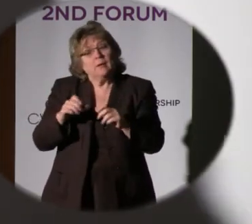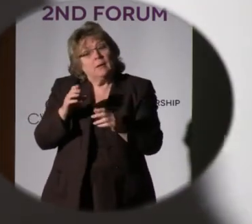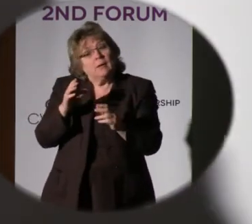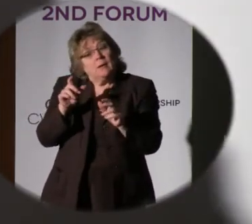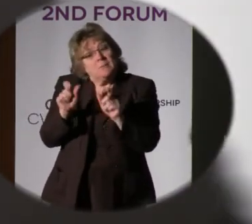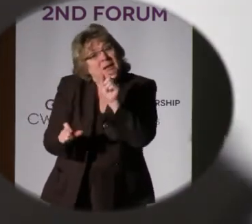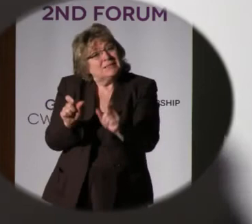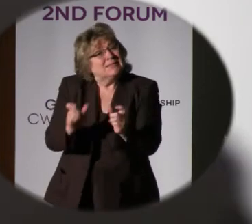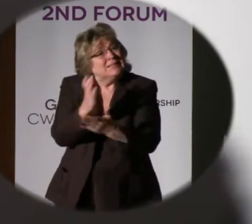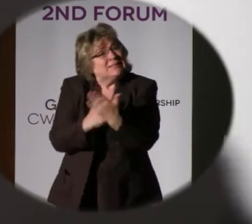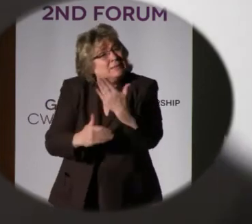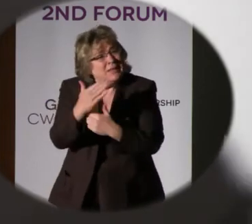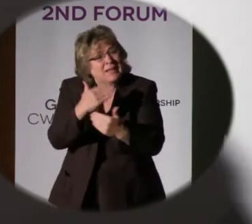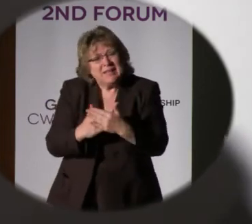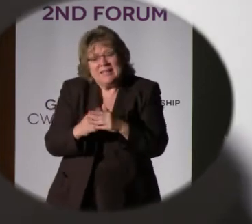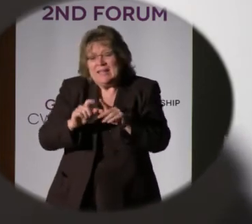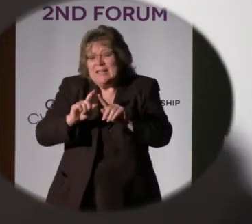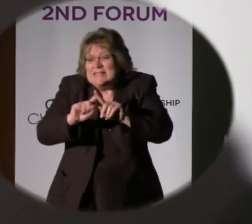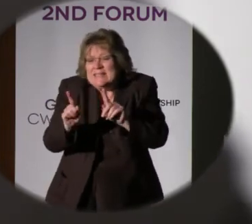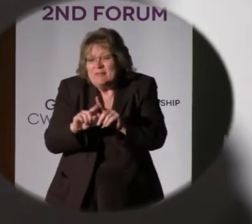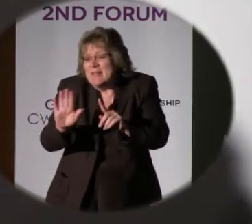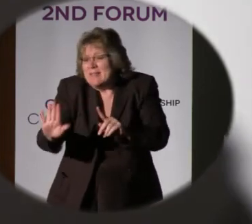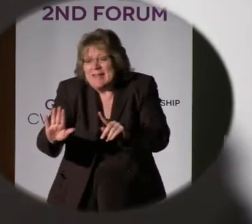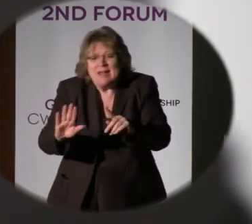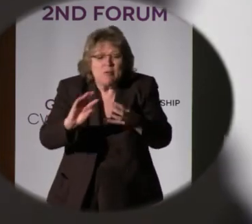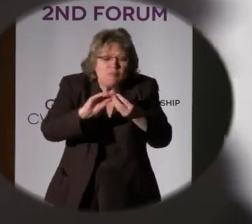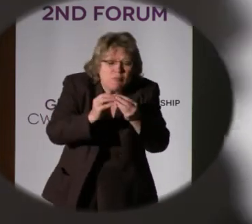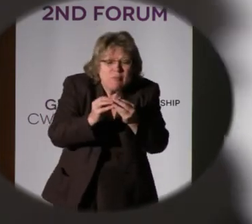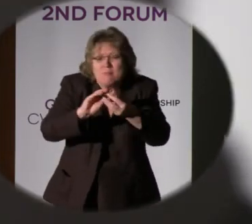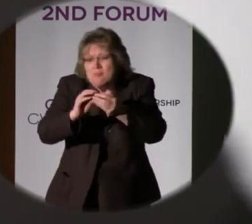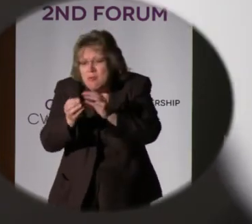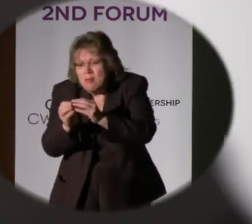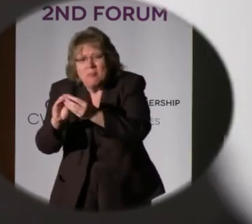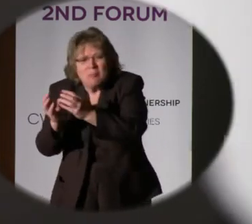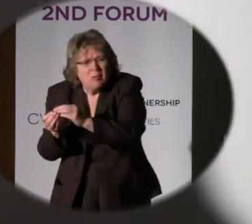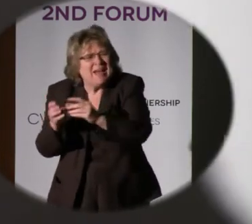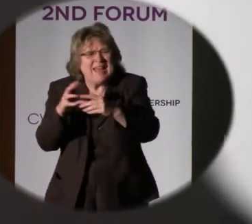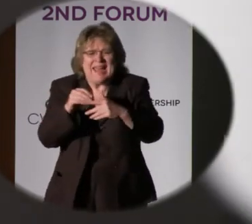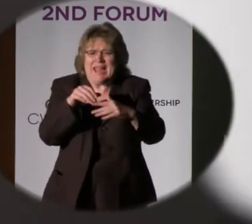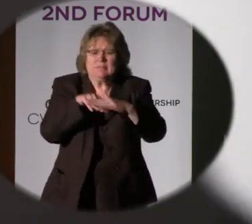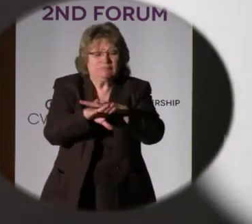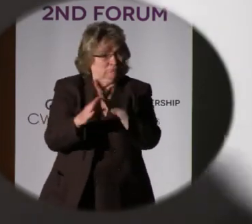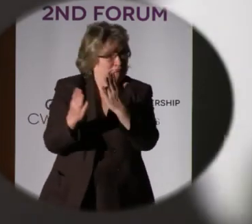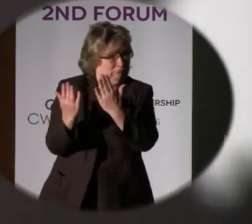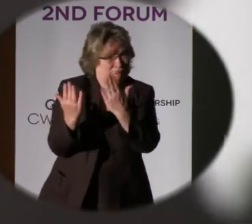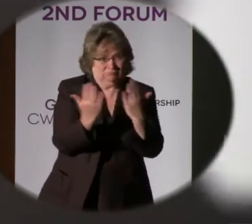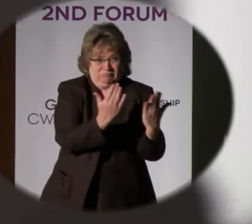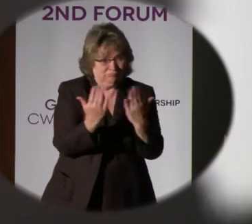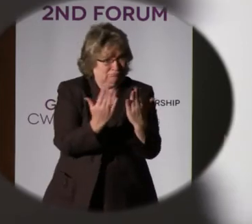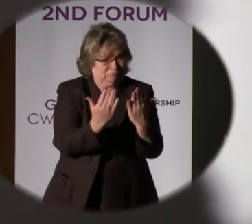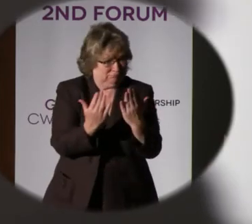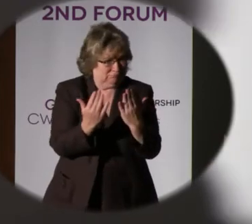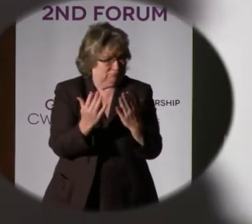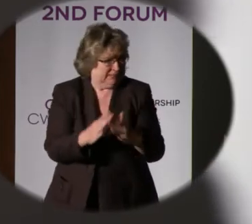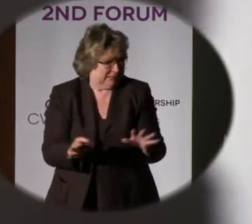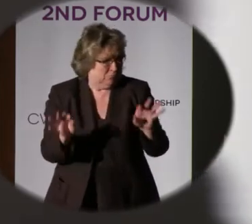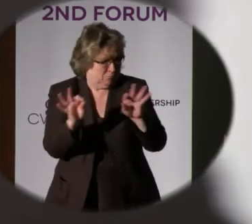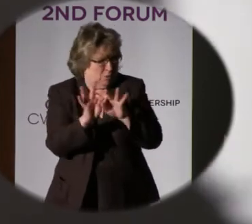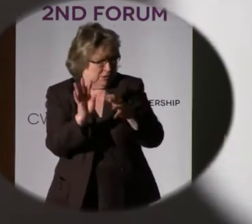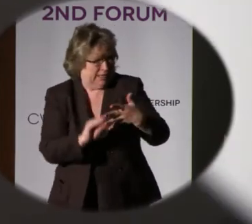especially with children with disability, as far as education is concerned, is still the least priorities in our countries.